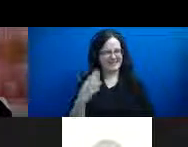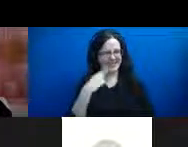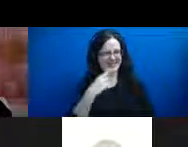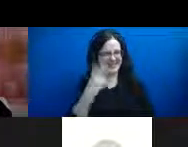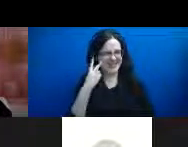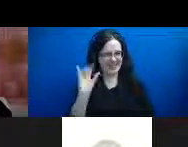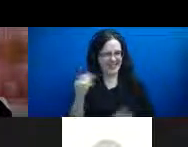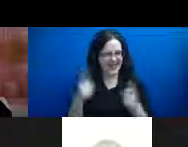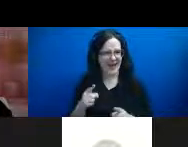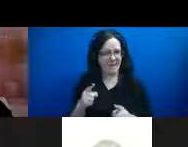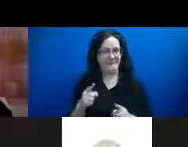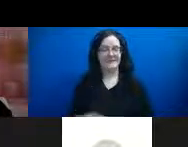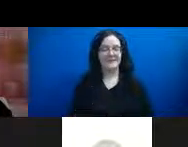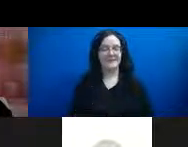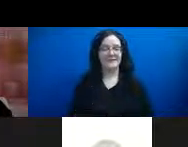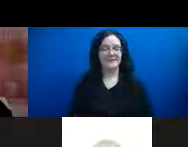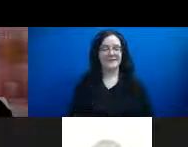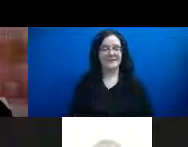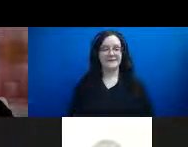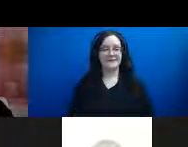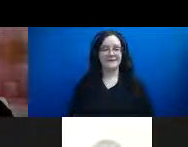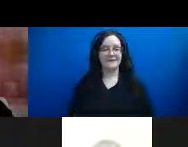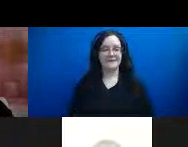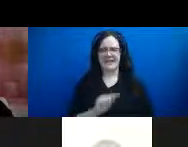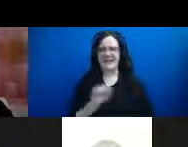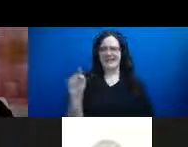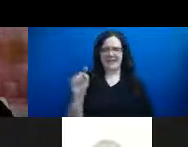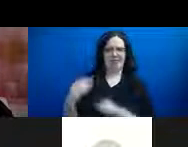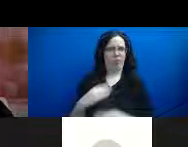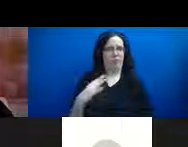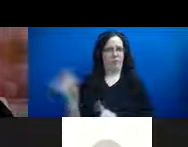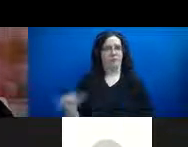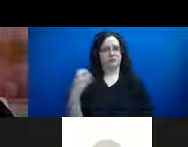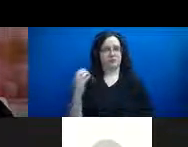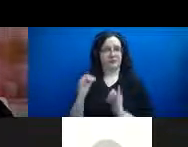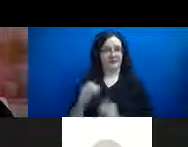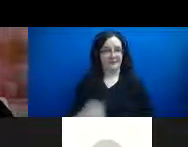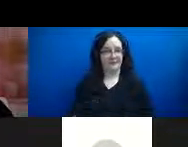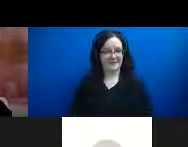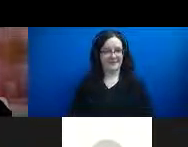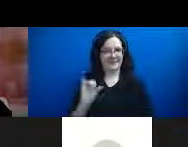then this, this behavior ends up being adaptive,